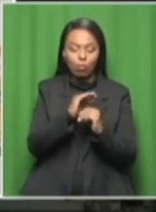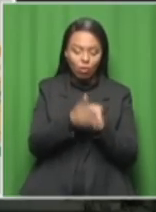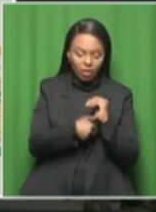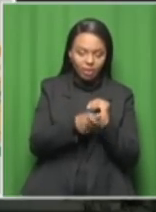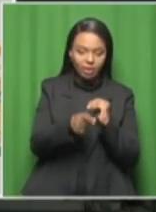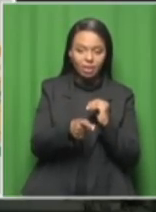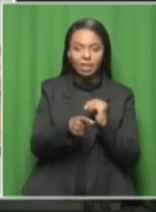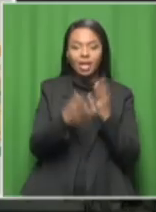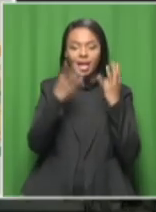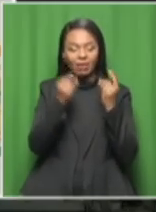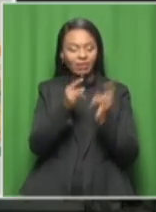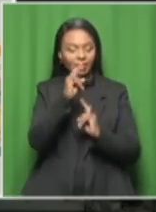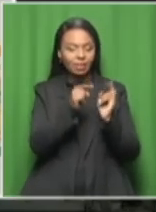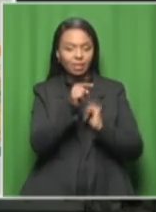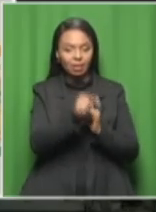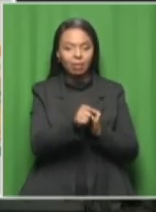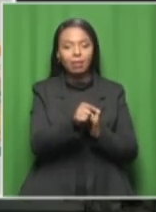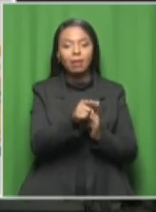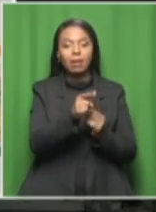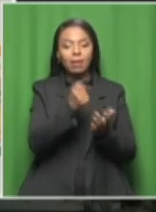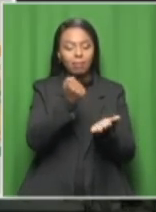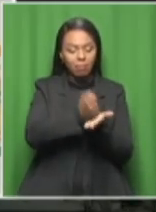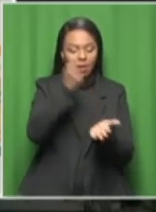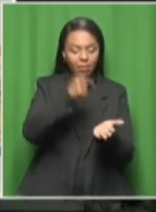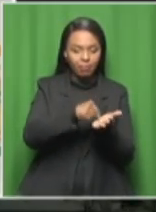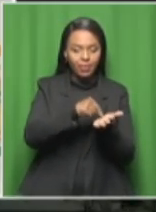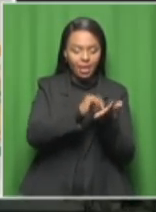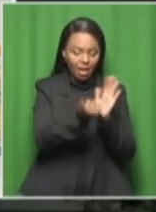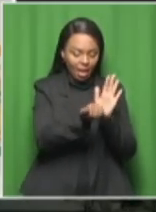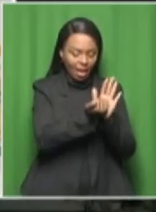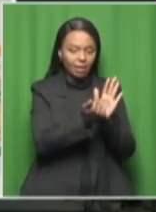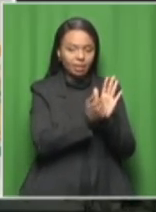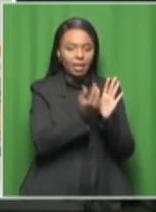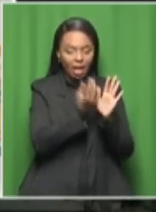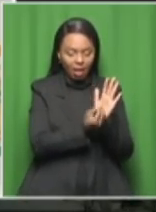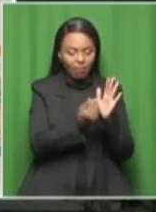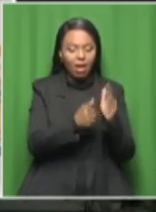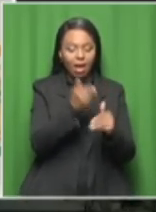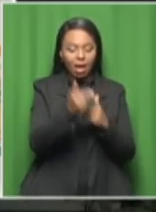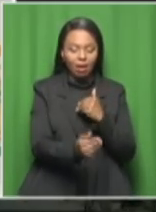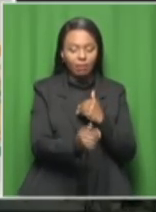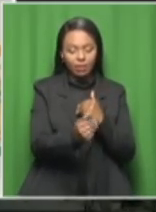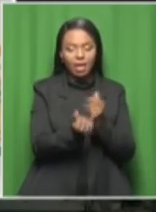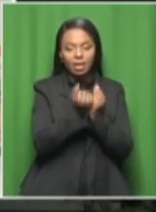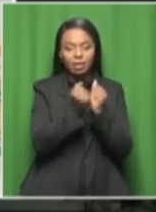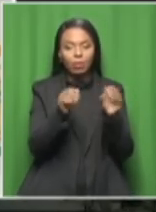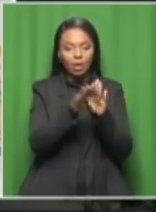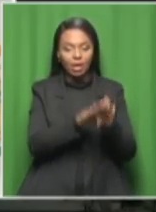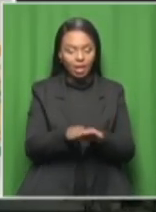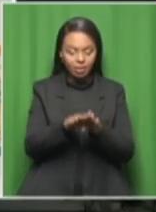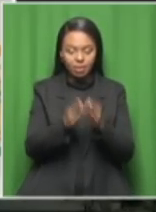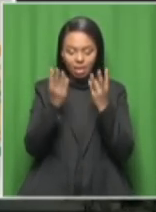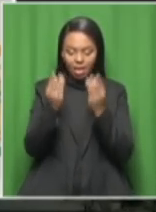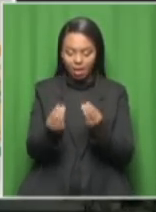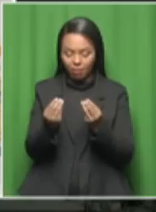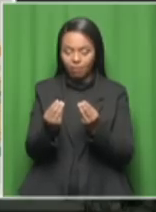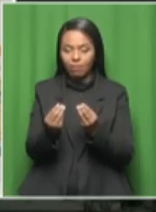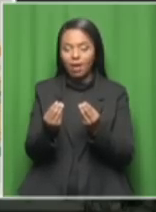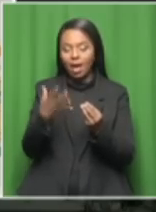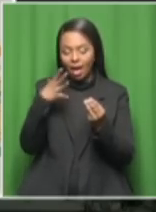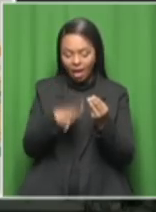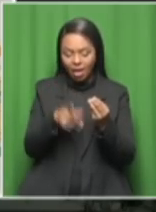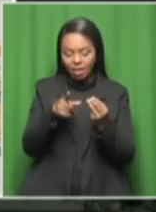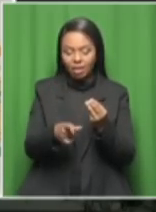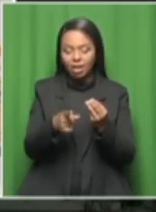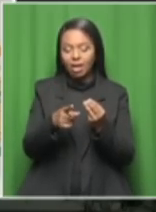in 1995, 1 year after democracy. We have got the Refugee Act enacted in